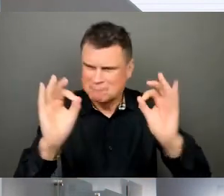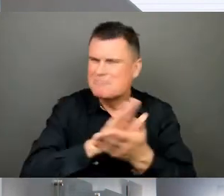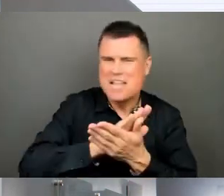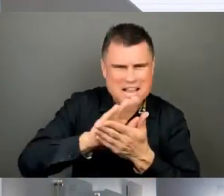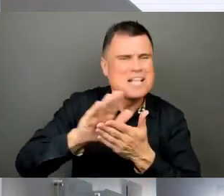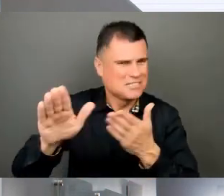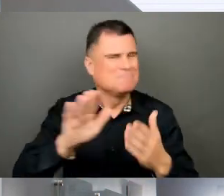Nice.